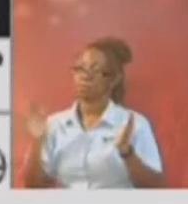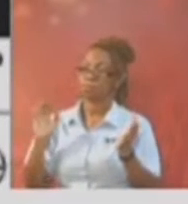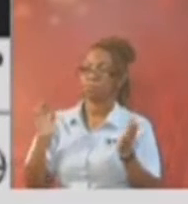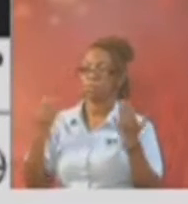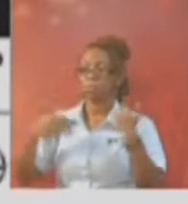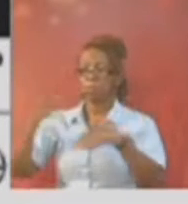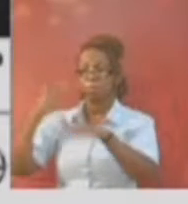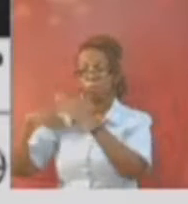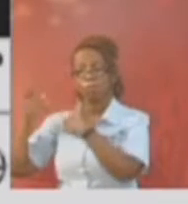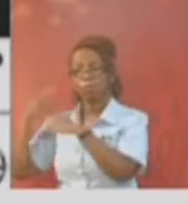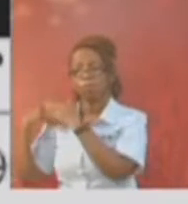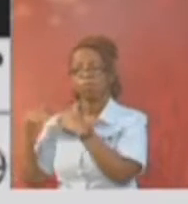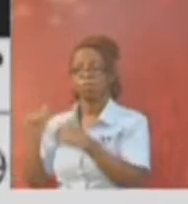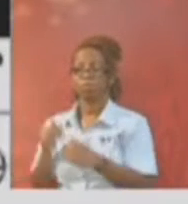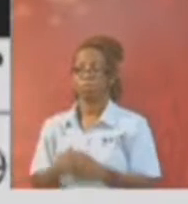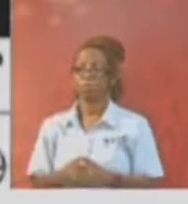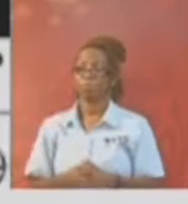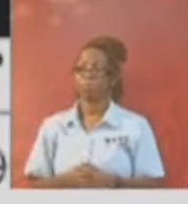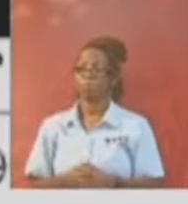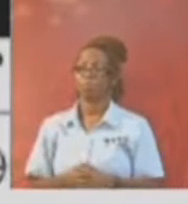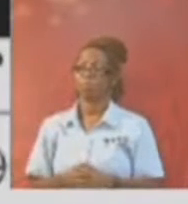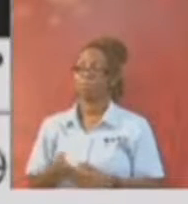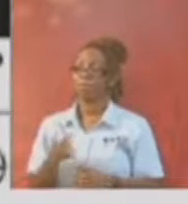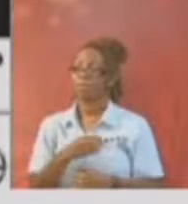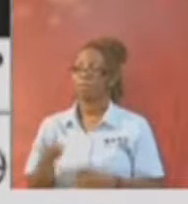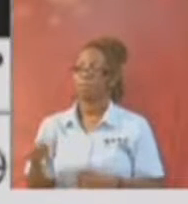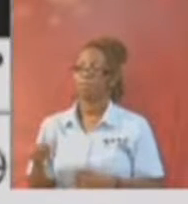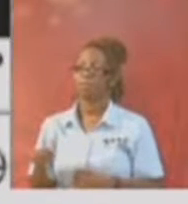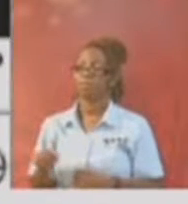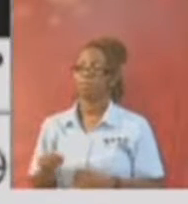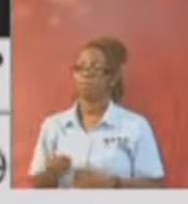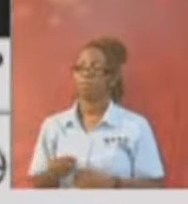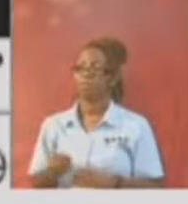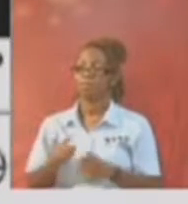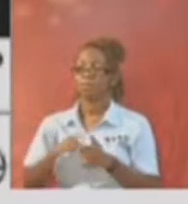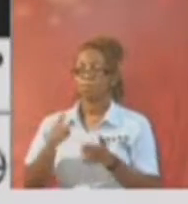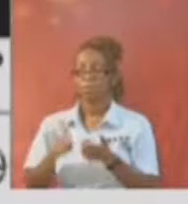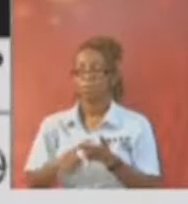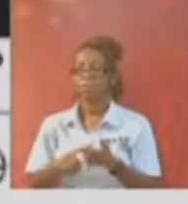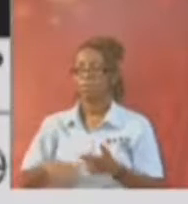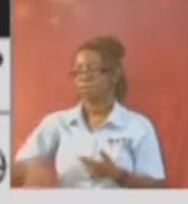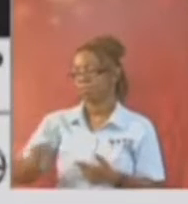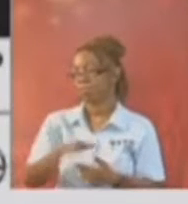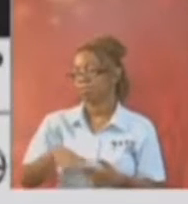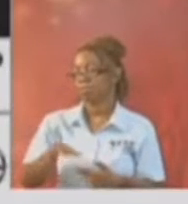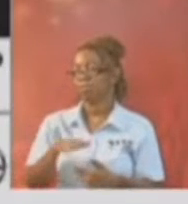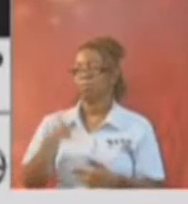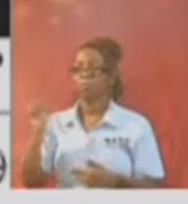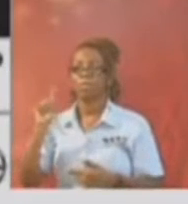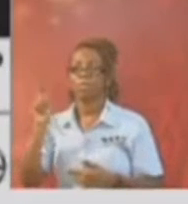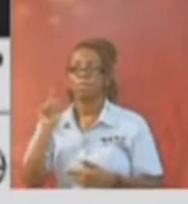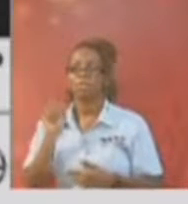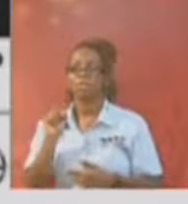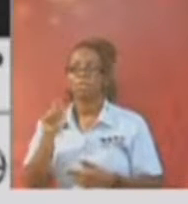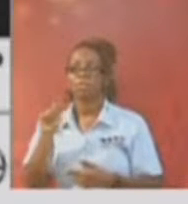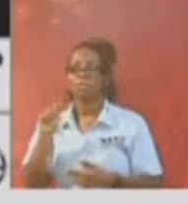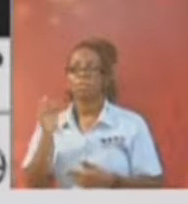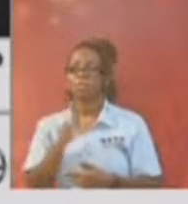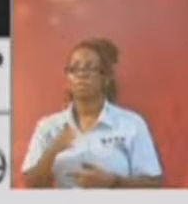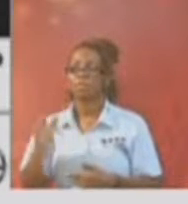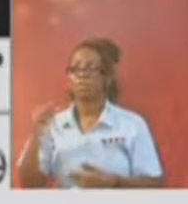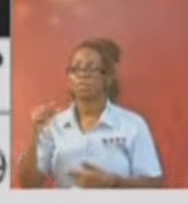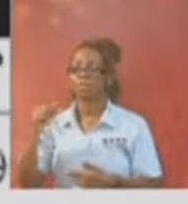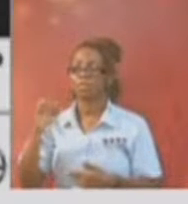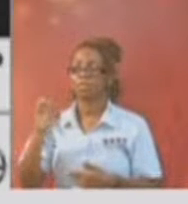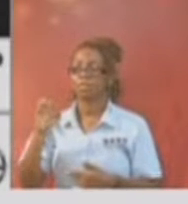population, and the next in line is St. George Central and then St. Patrick. And these are the areas